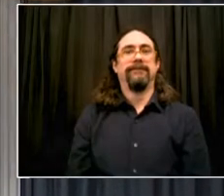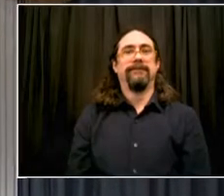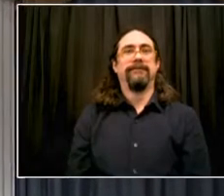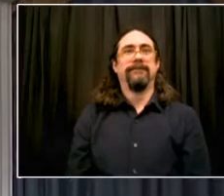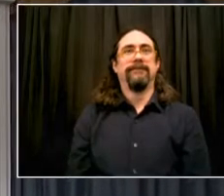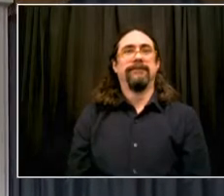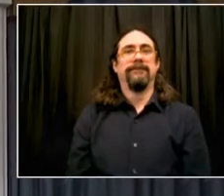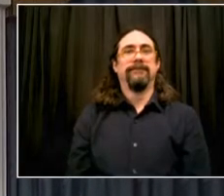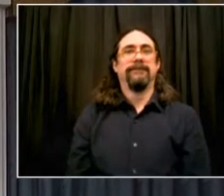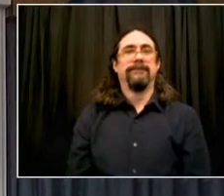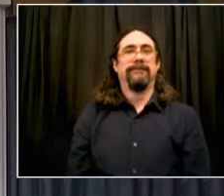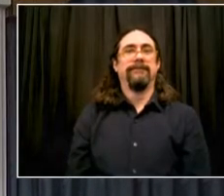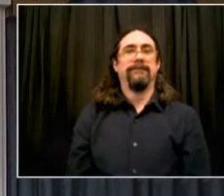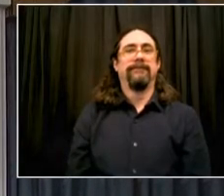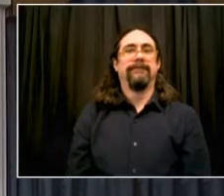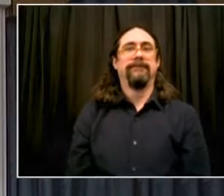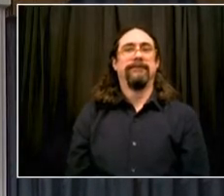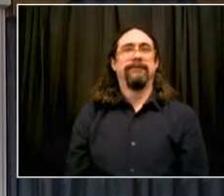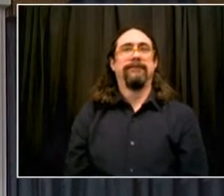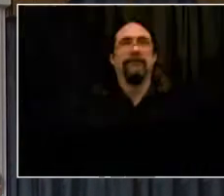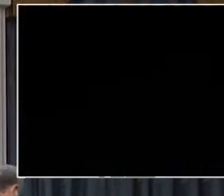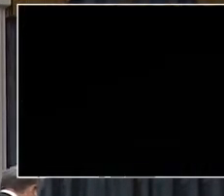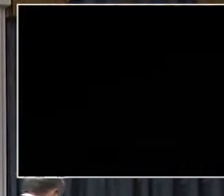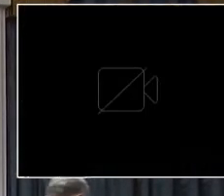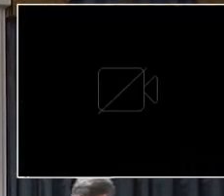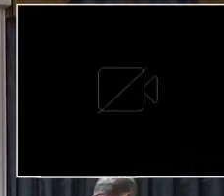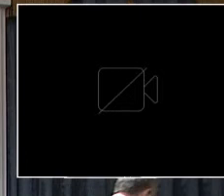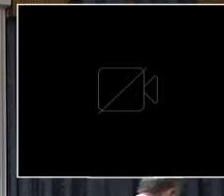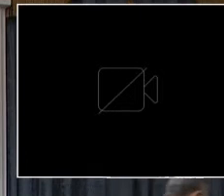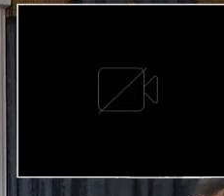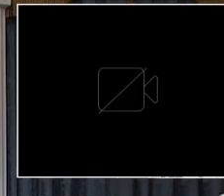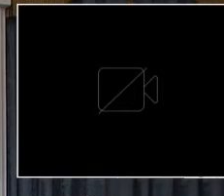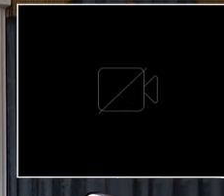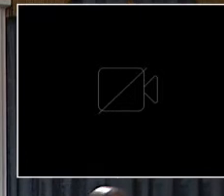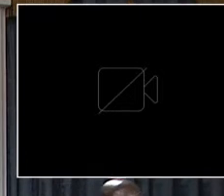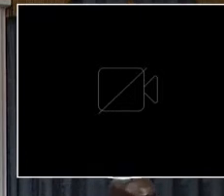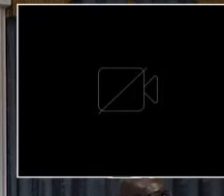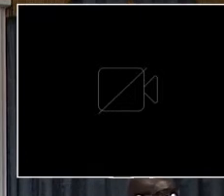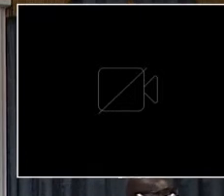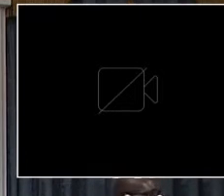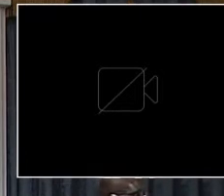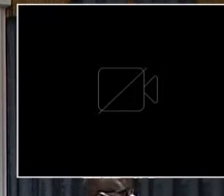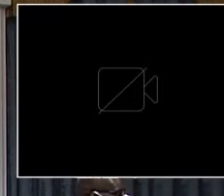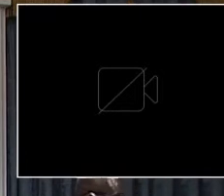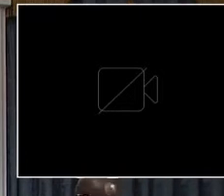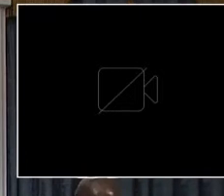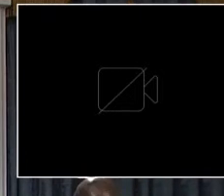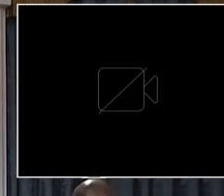Asking one question. It's on him. He wasted his question.